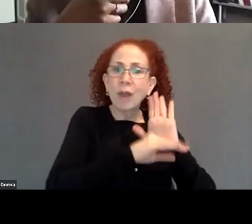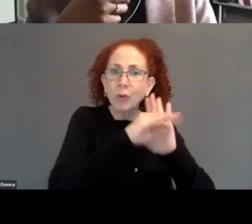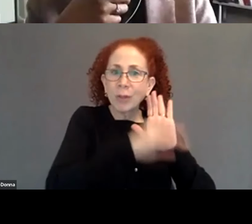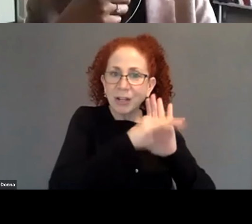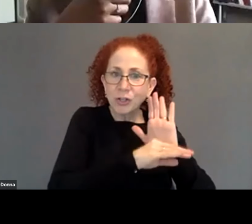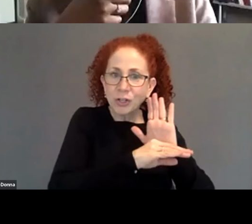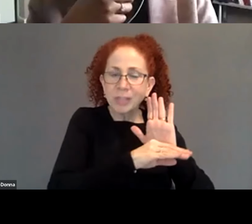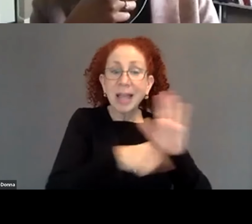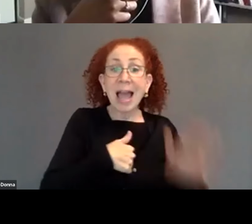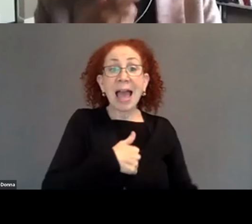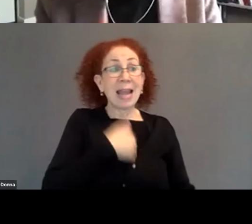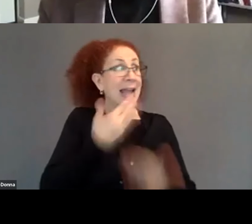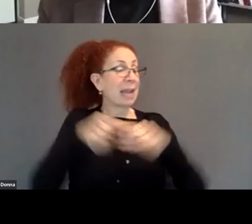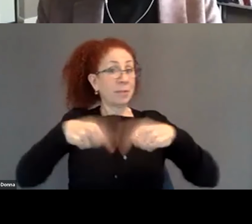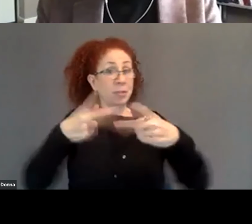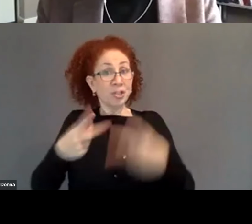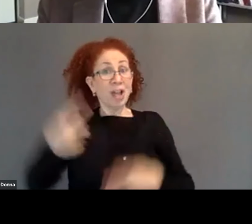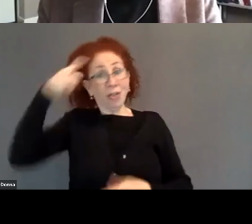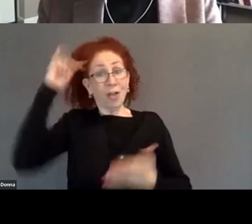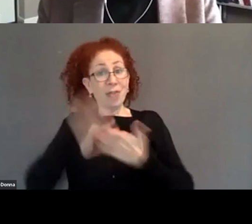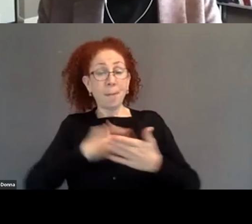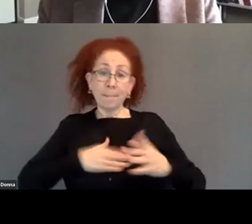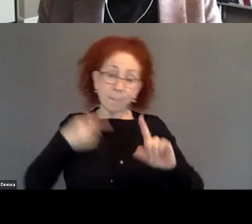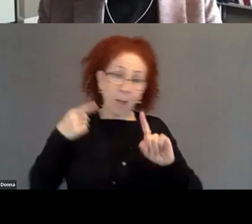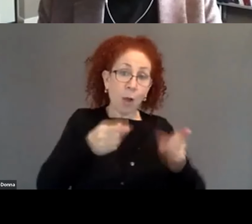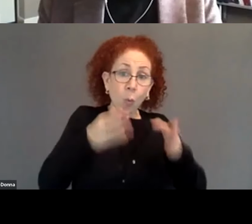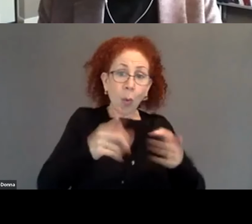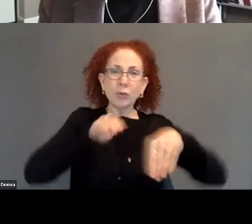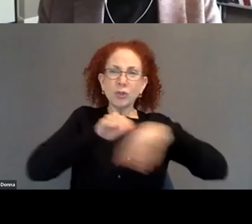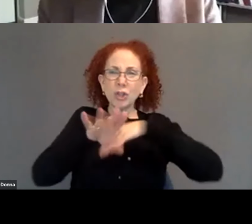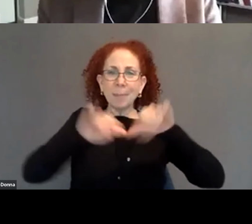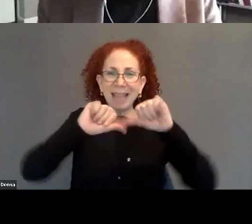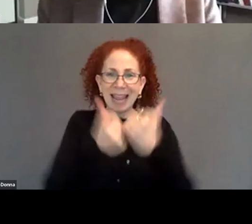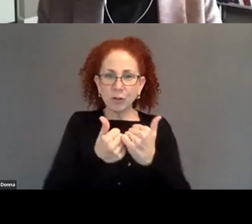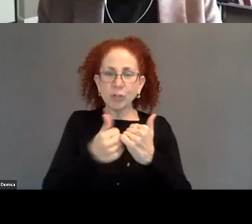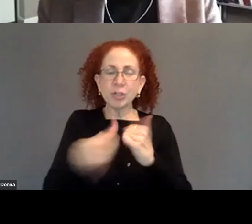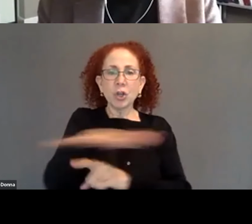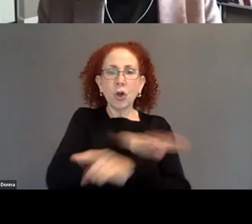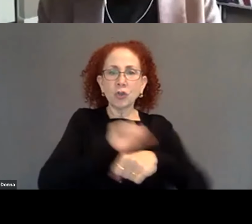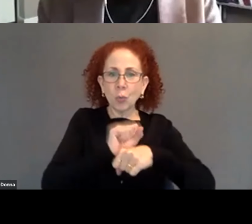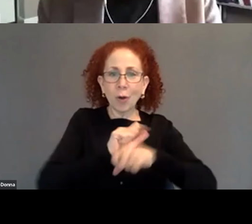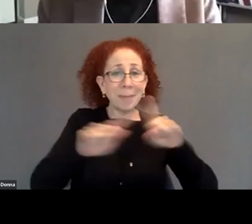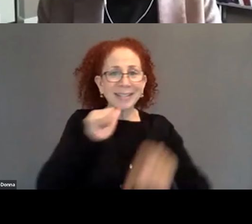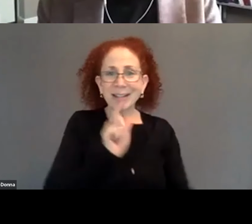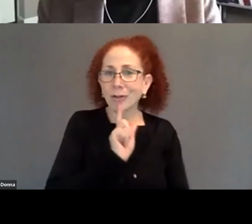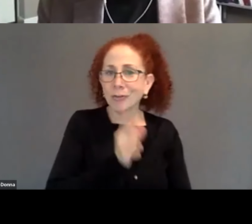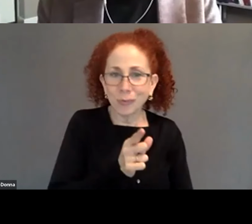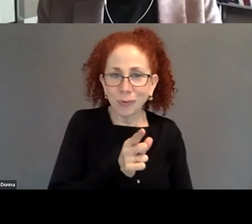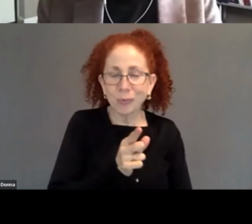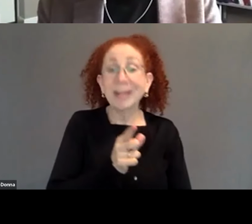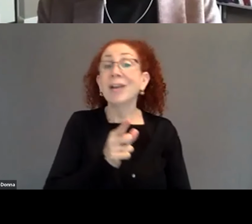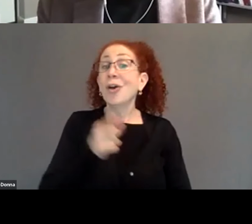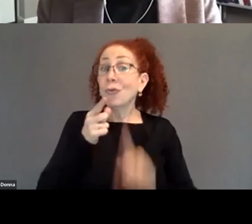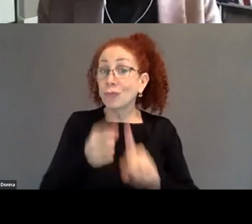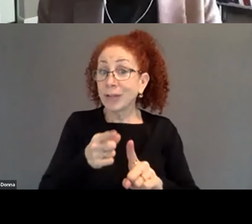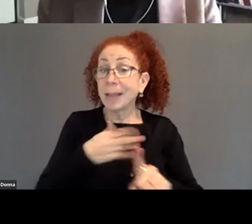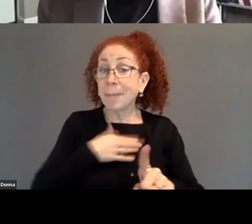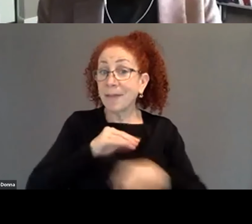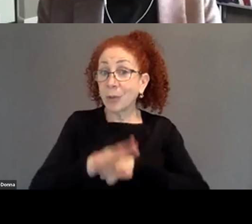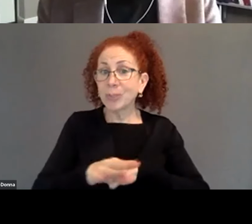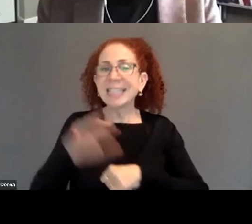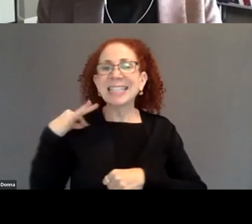into this position thinking that would be my primary way of shaping the agency's culture and work. And that's not true. It is staffing. It is who I